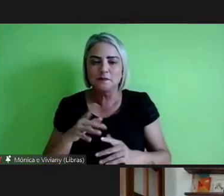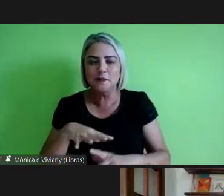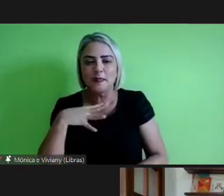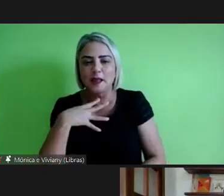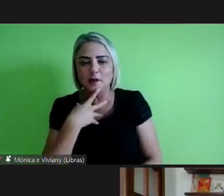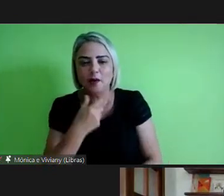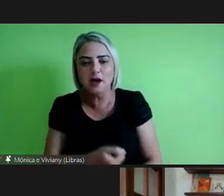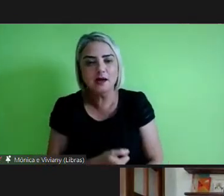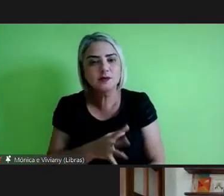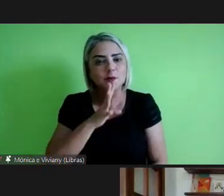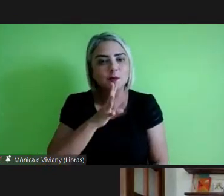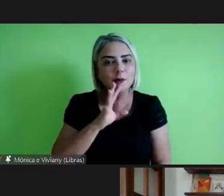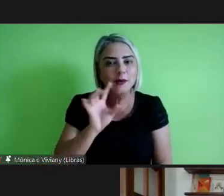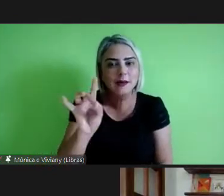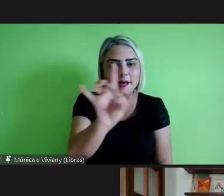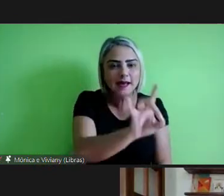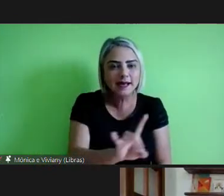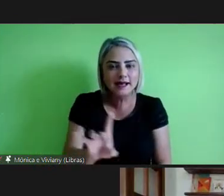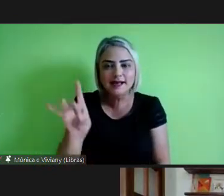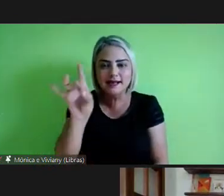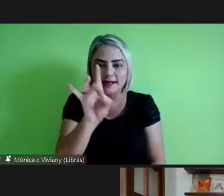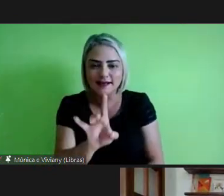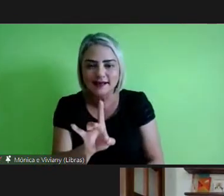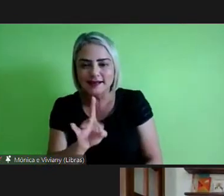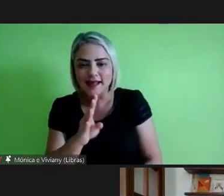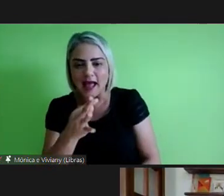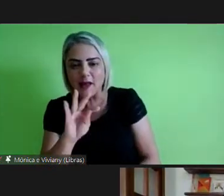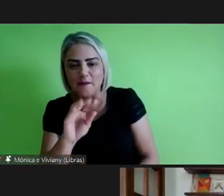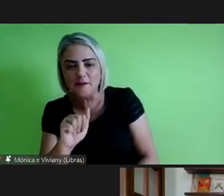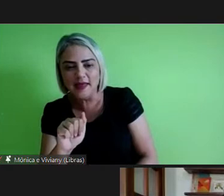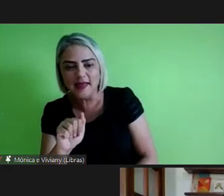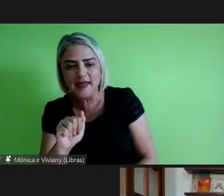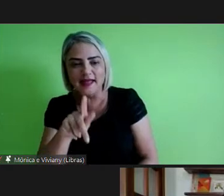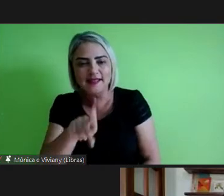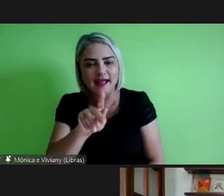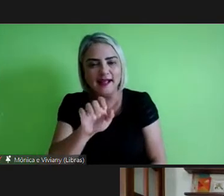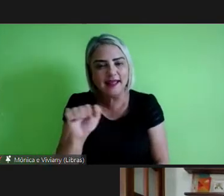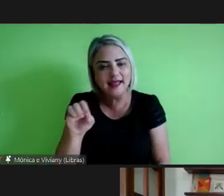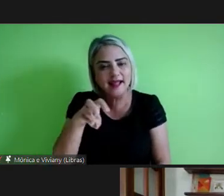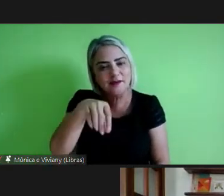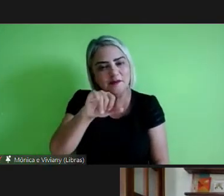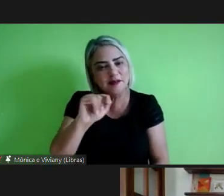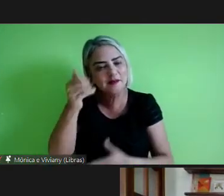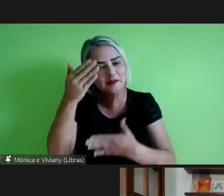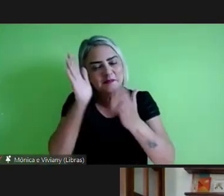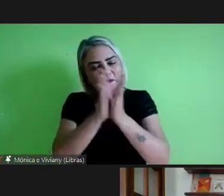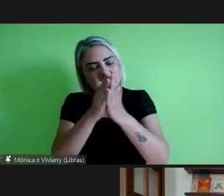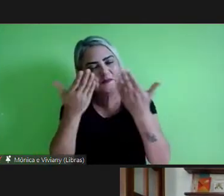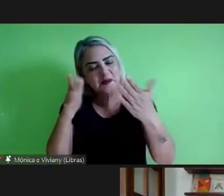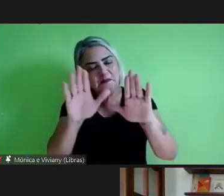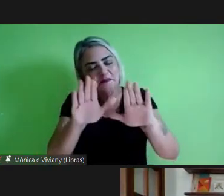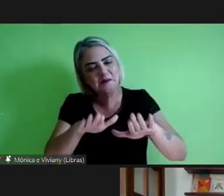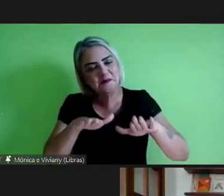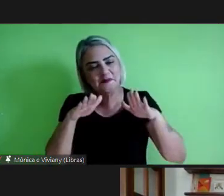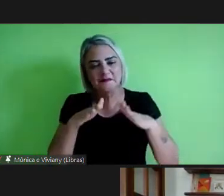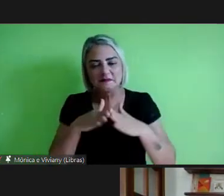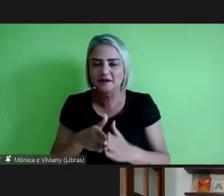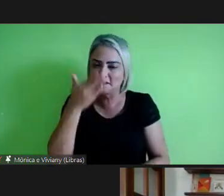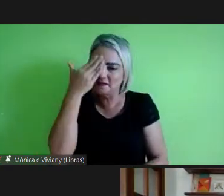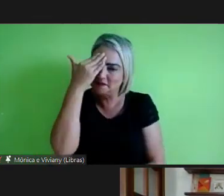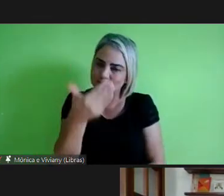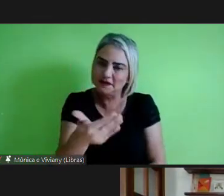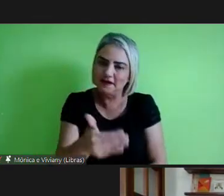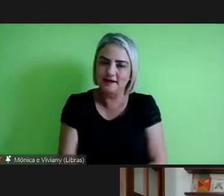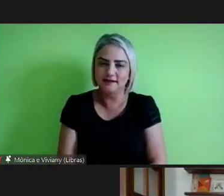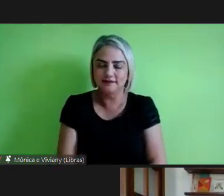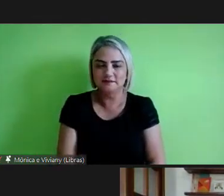to have participated here. It was very nice to know Elisabetta, Kelly, Milena, and congratulations for the event.